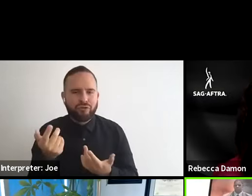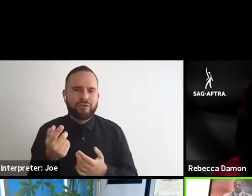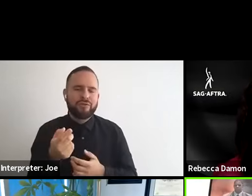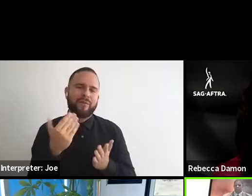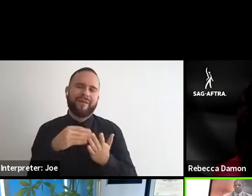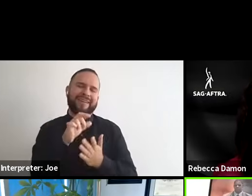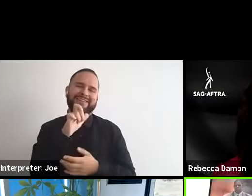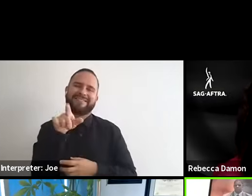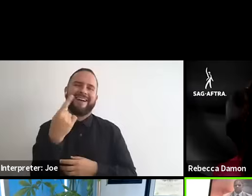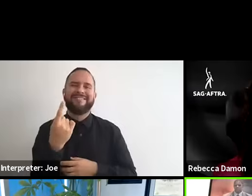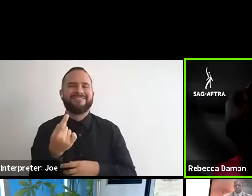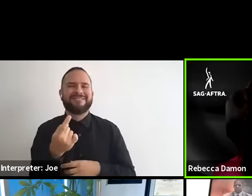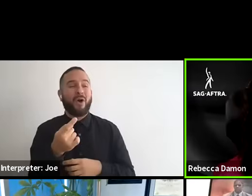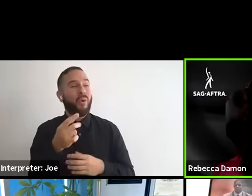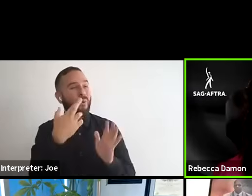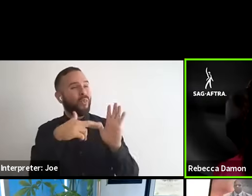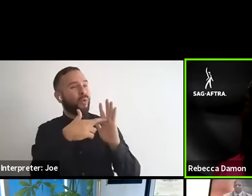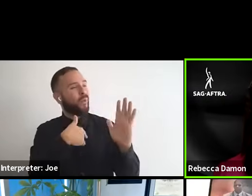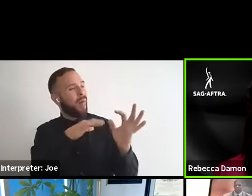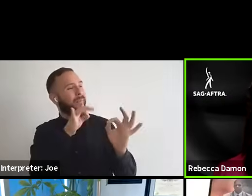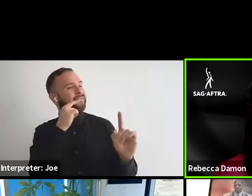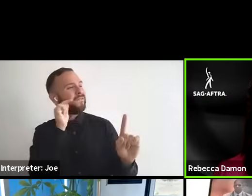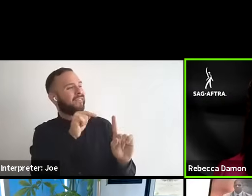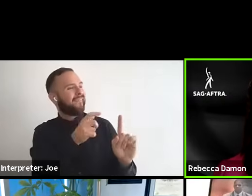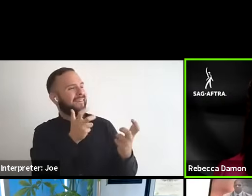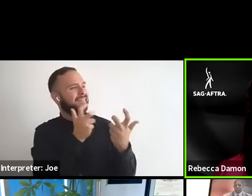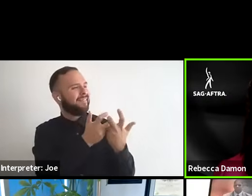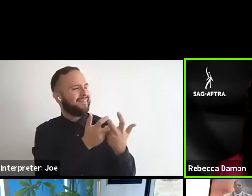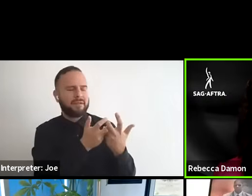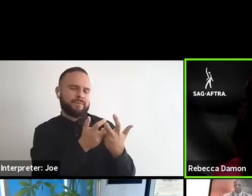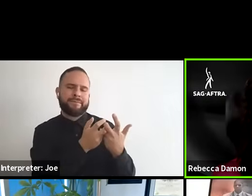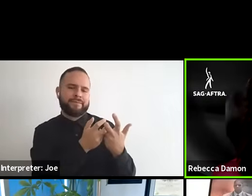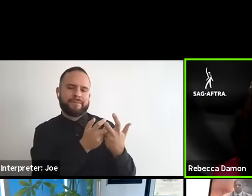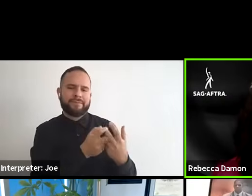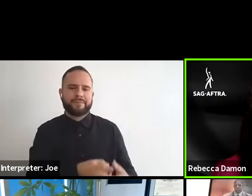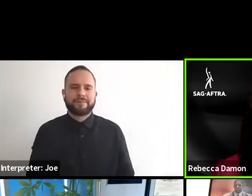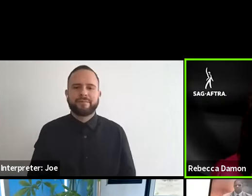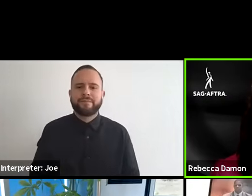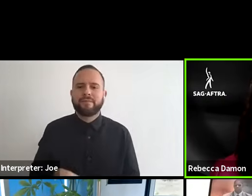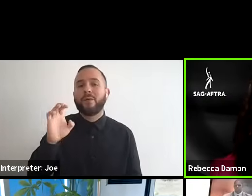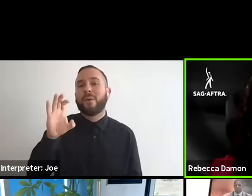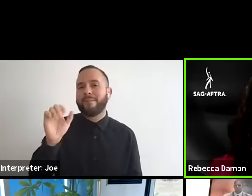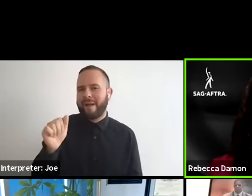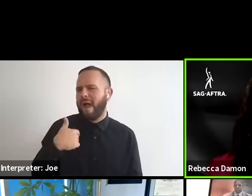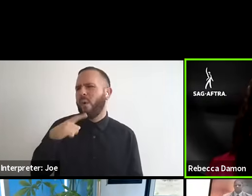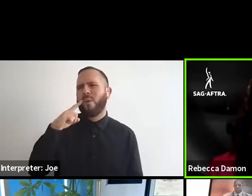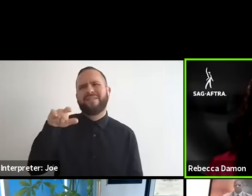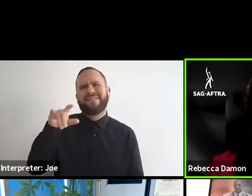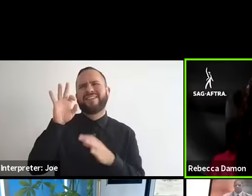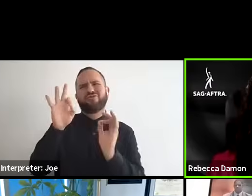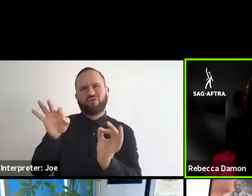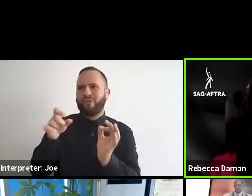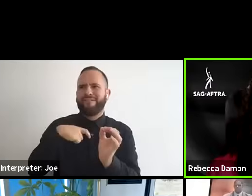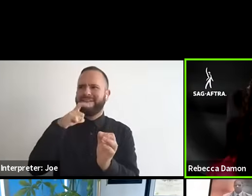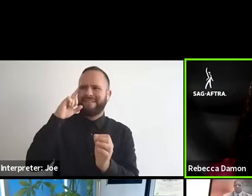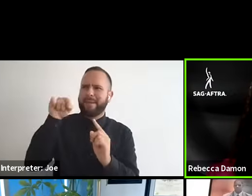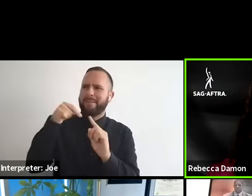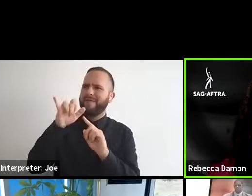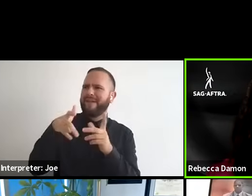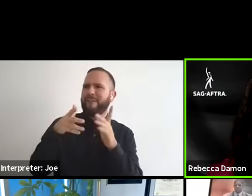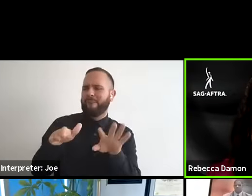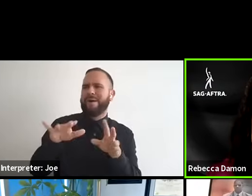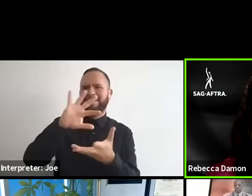themselves. Yeah, that's great. I think a lot of people don't necessarily think of it in that great way, Angela. One of the questions we have is